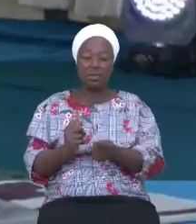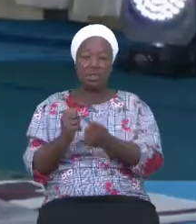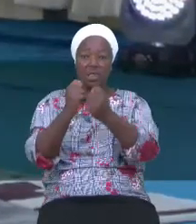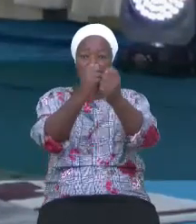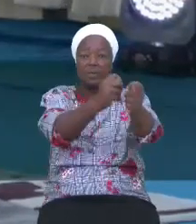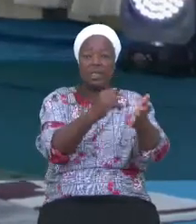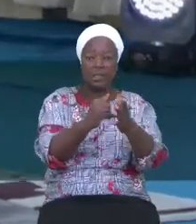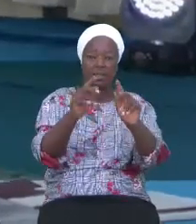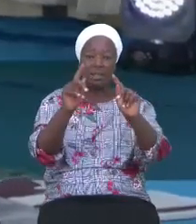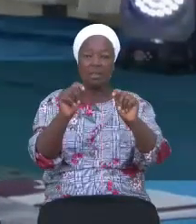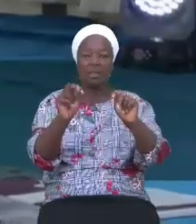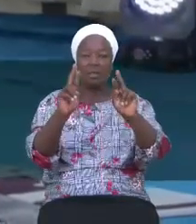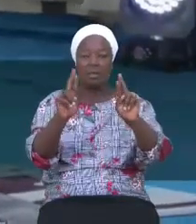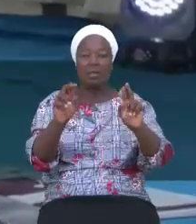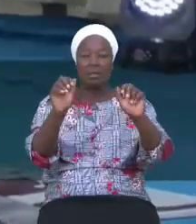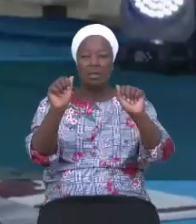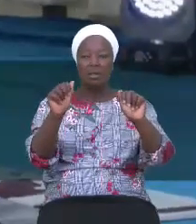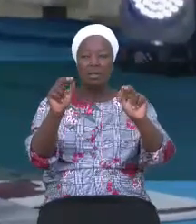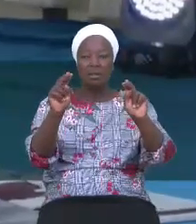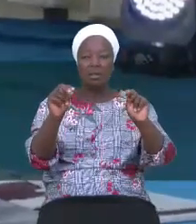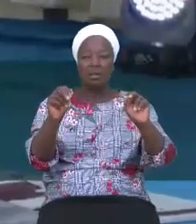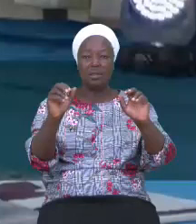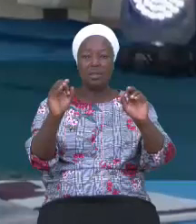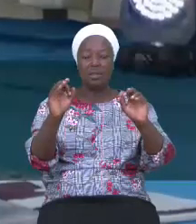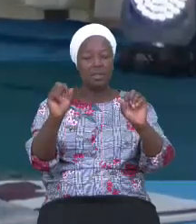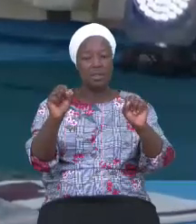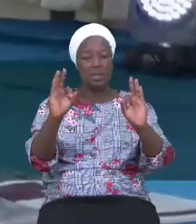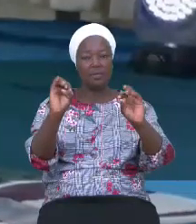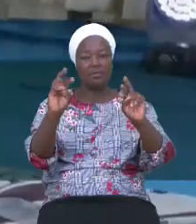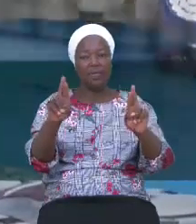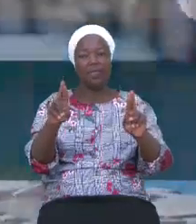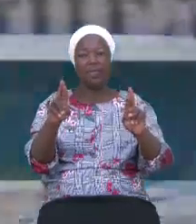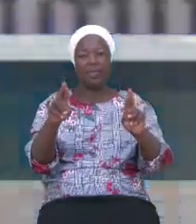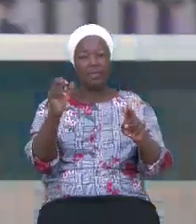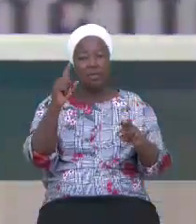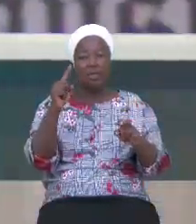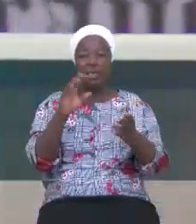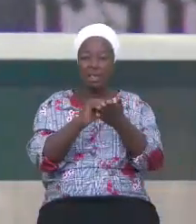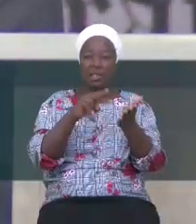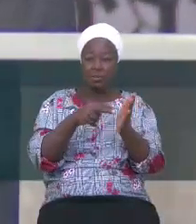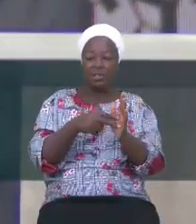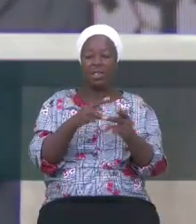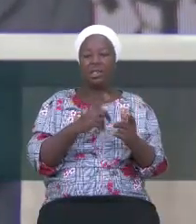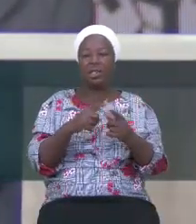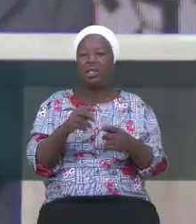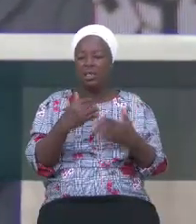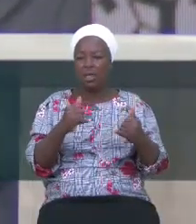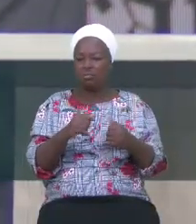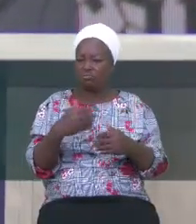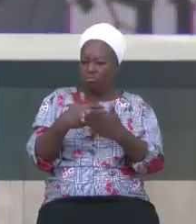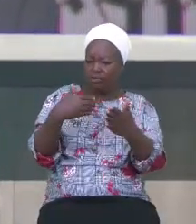blood from the blood bank, and then they inject that into your veins. You were anemic